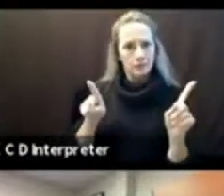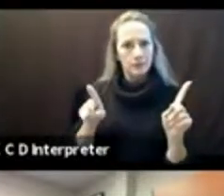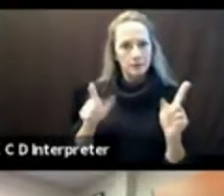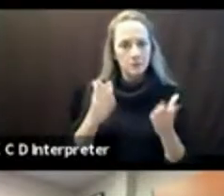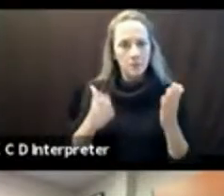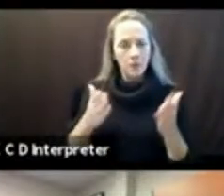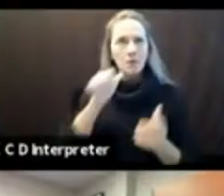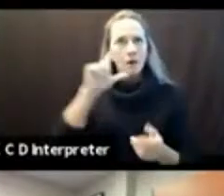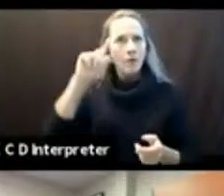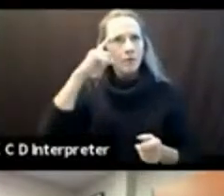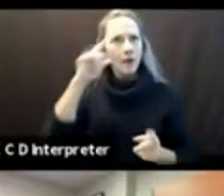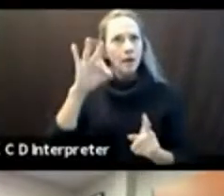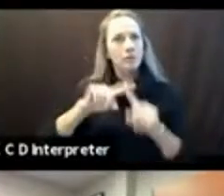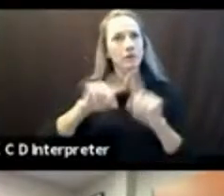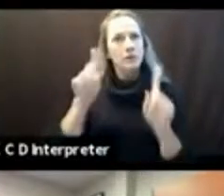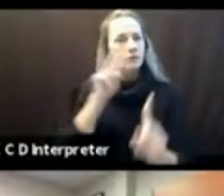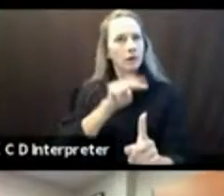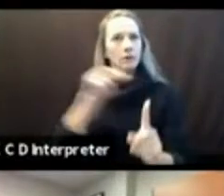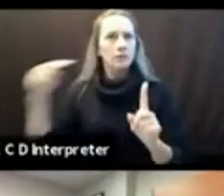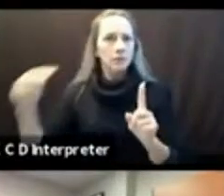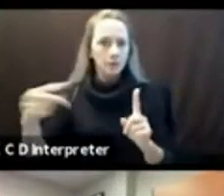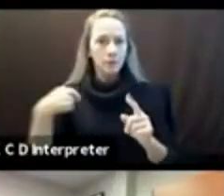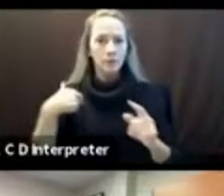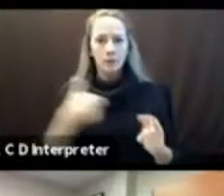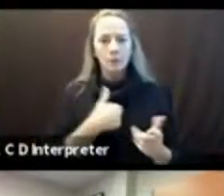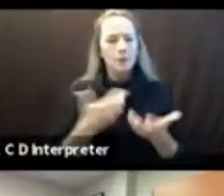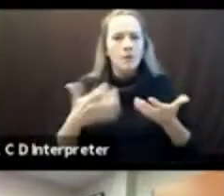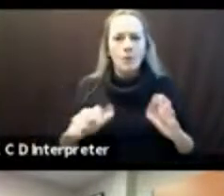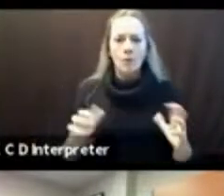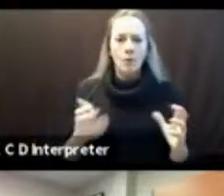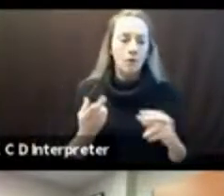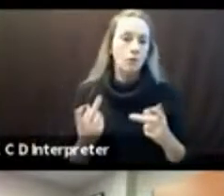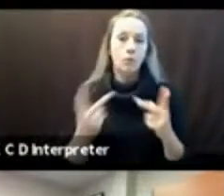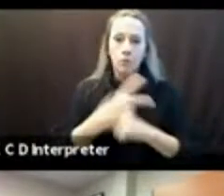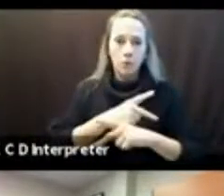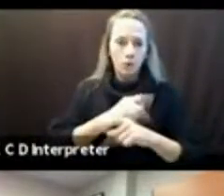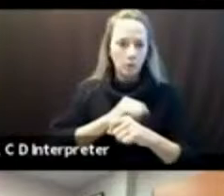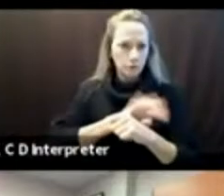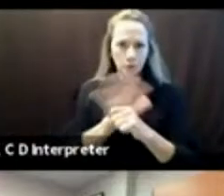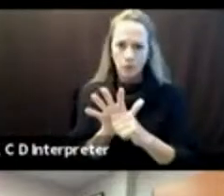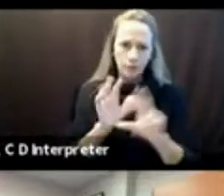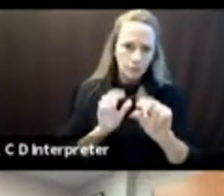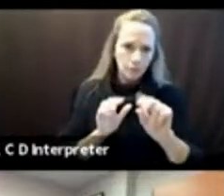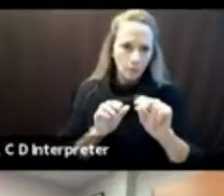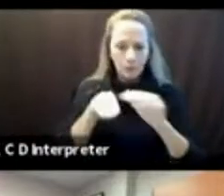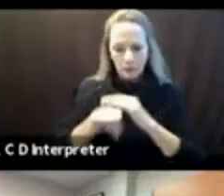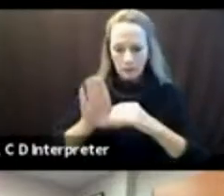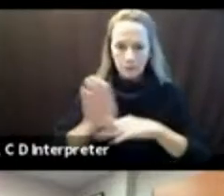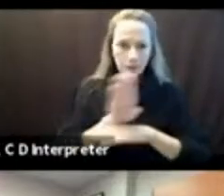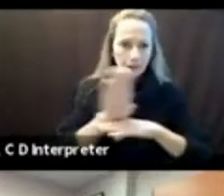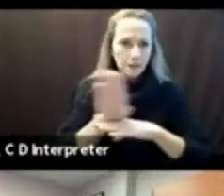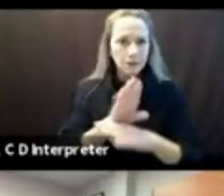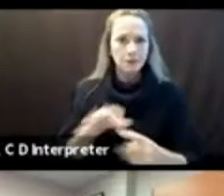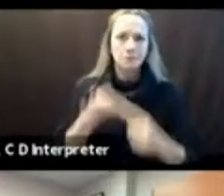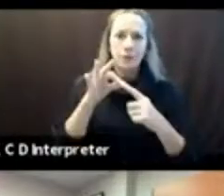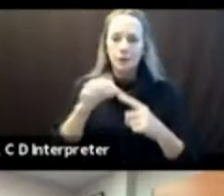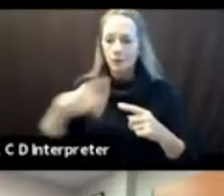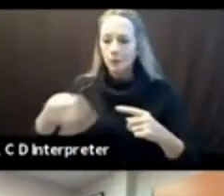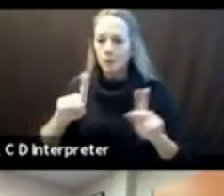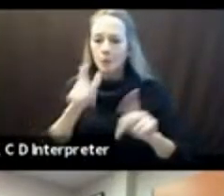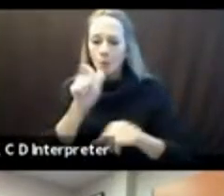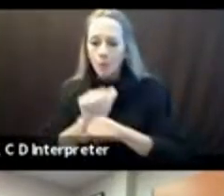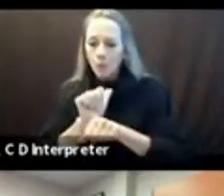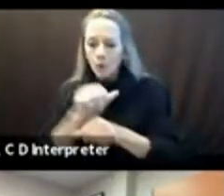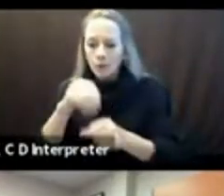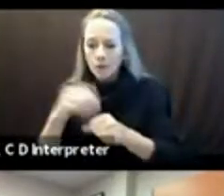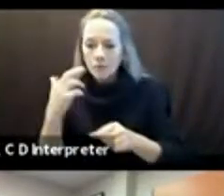for. I can assure you that none of us want to spread COVID-19. We don't want it in our businesses, especially not our employees or patrons.